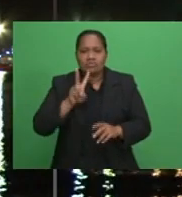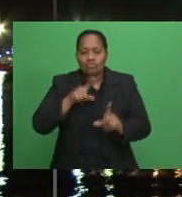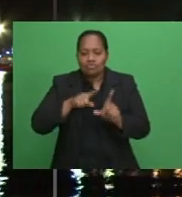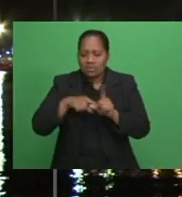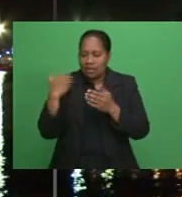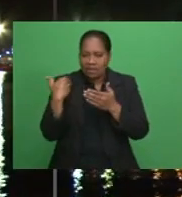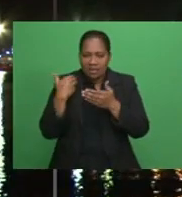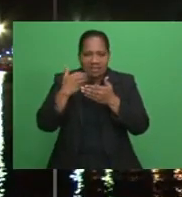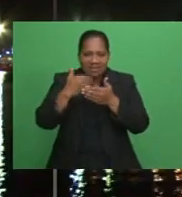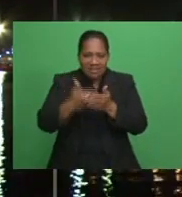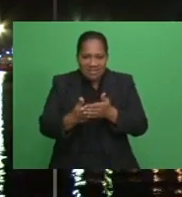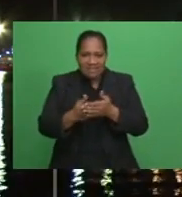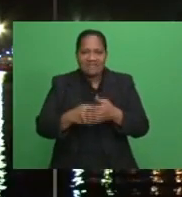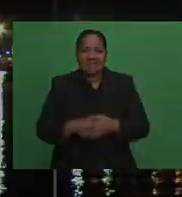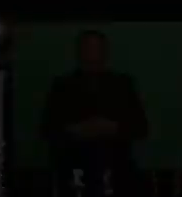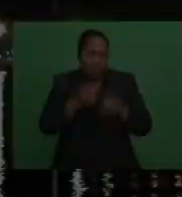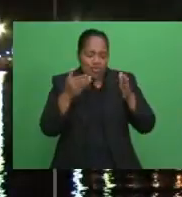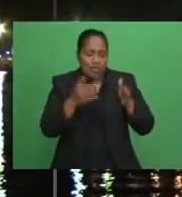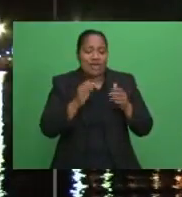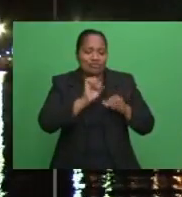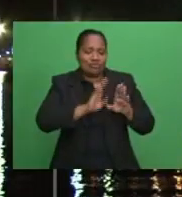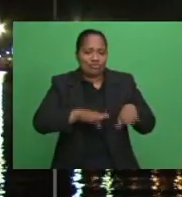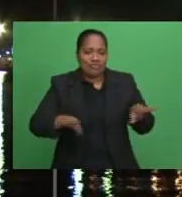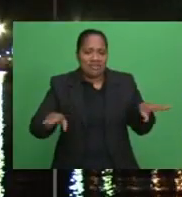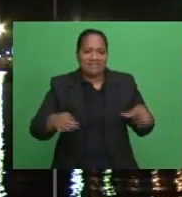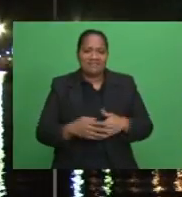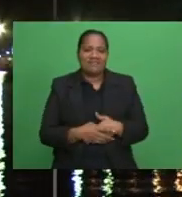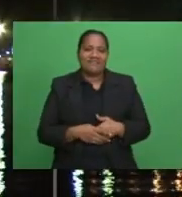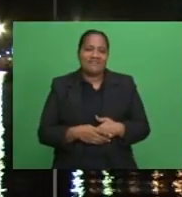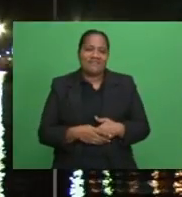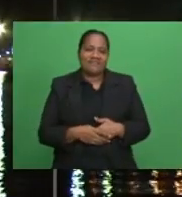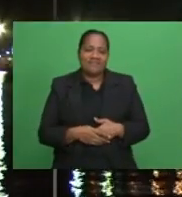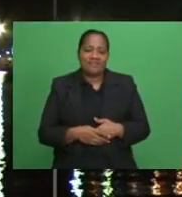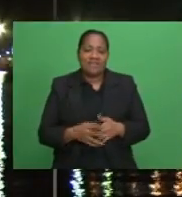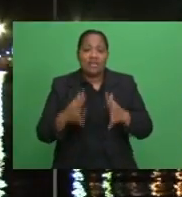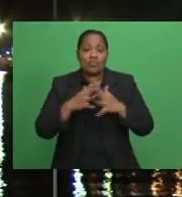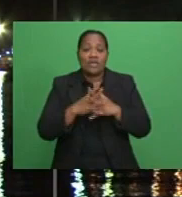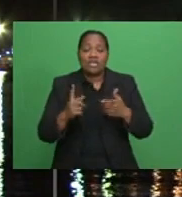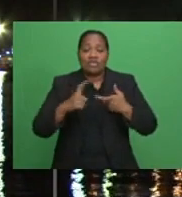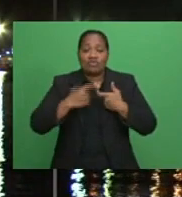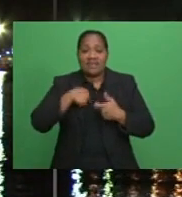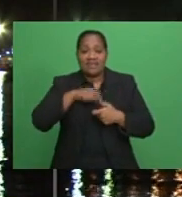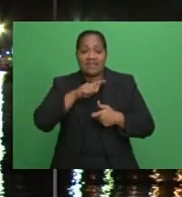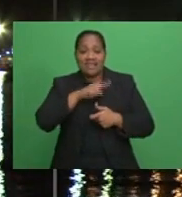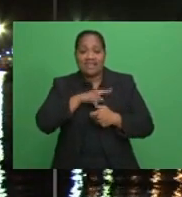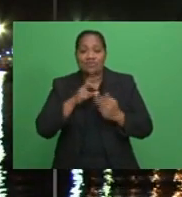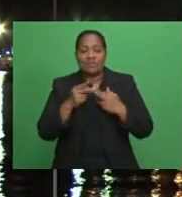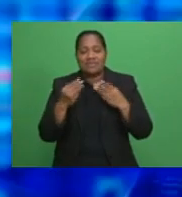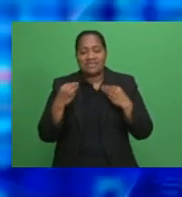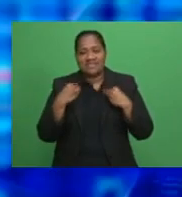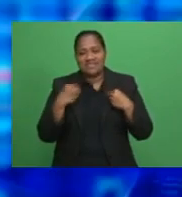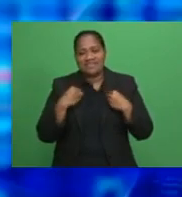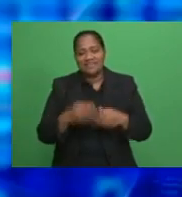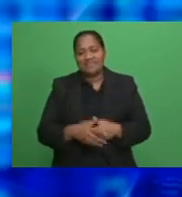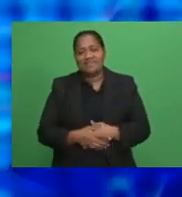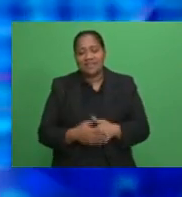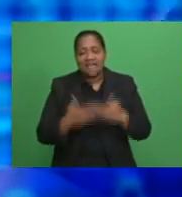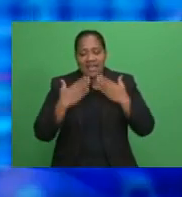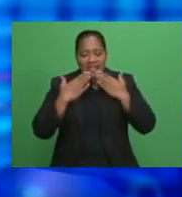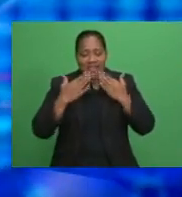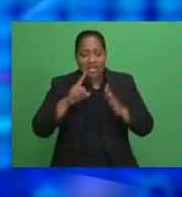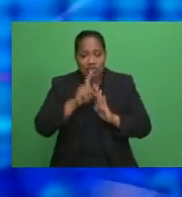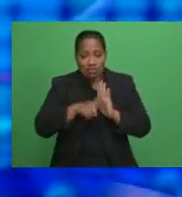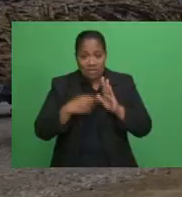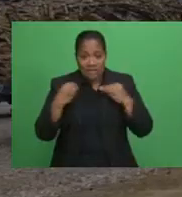in an Instagram post yesterday. And Whitney joins us now with the latest in business. Thanks, Jackie. In